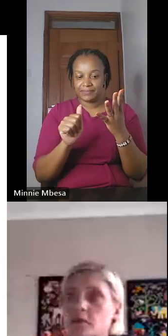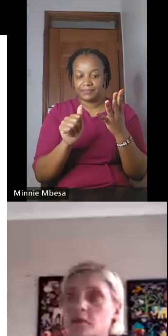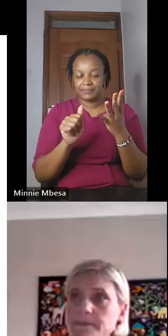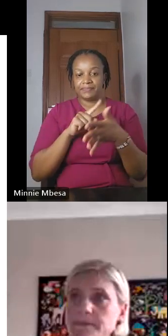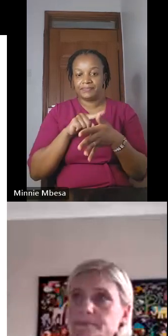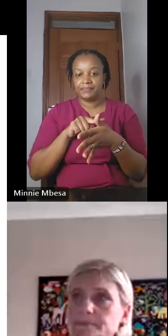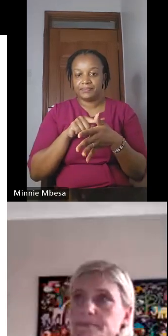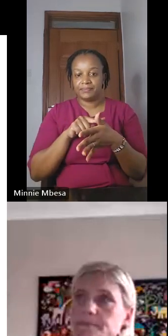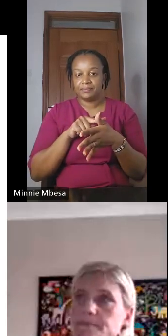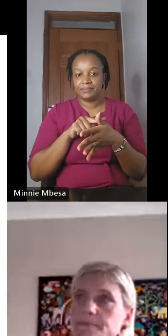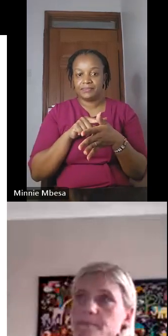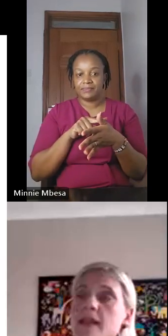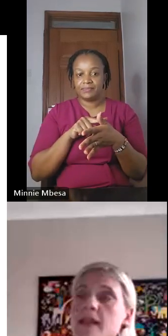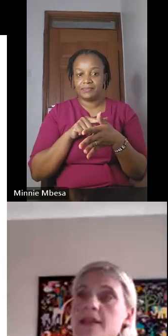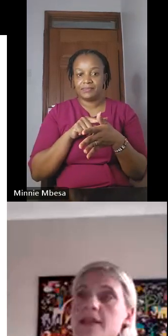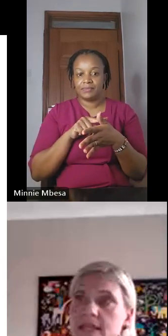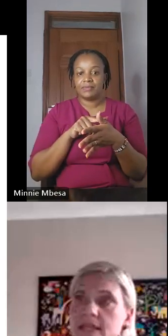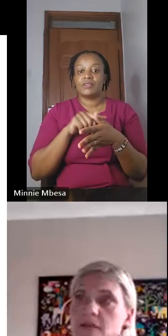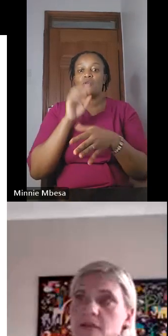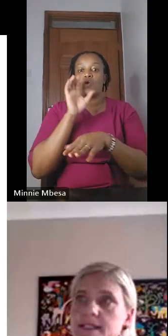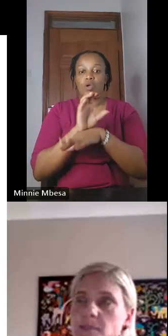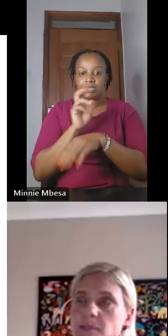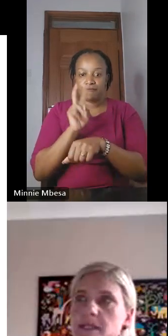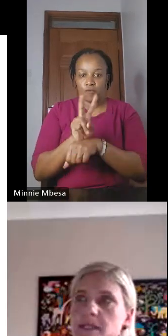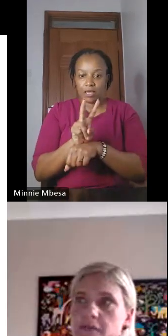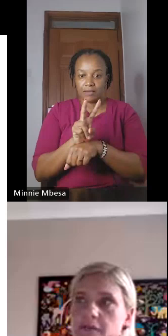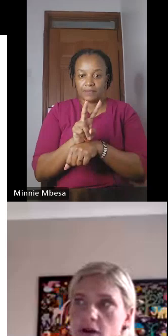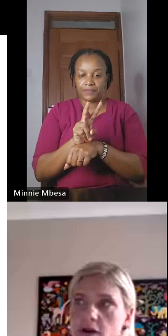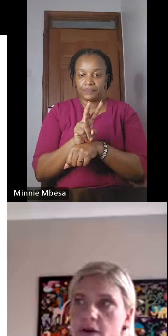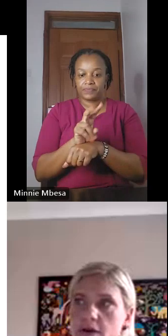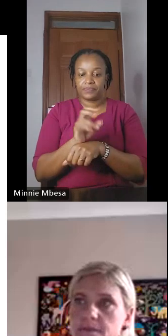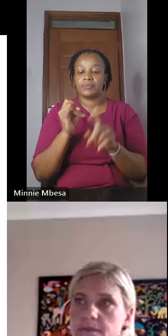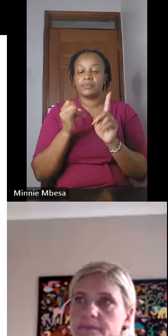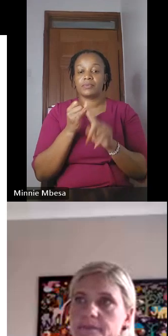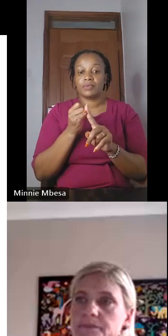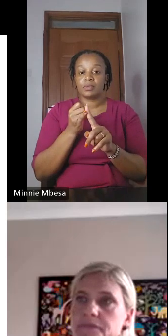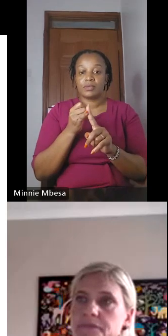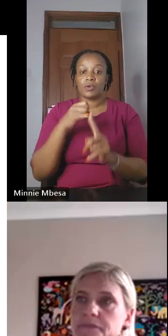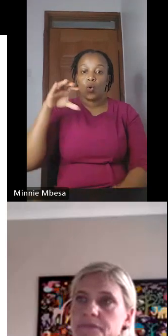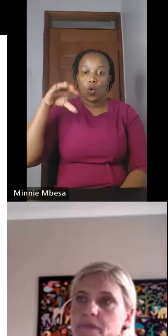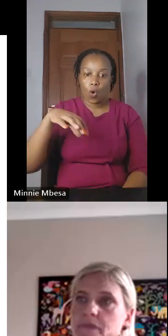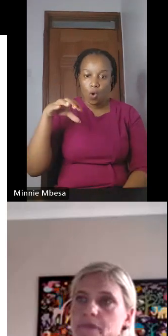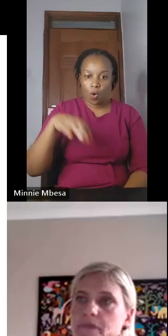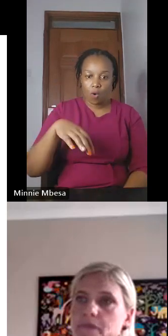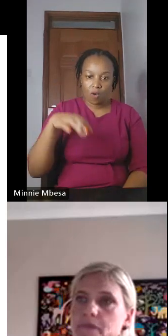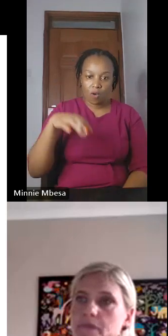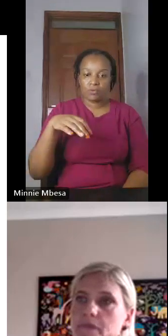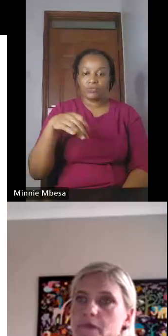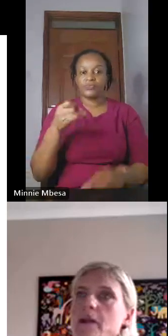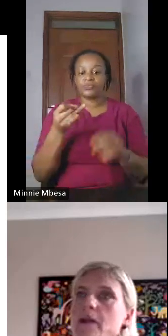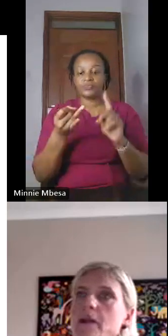Cote d'Ivoire, the Democratic Republic of Congo,